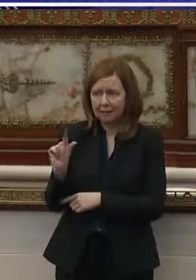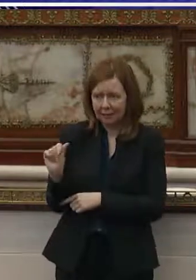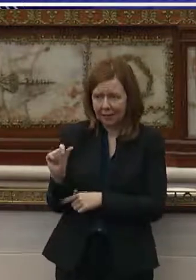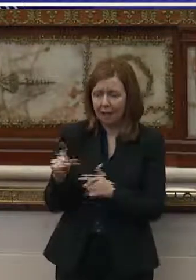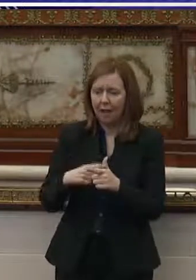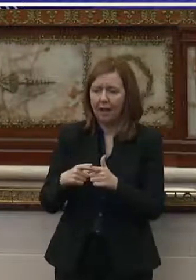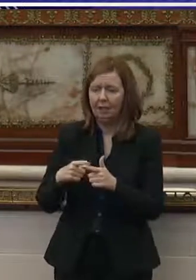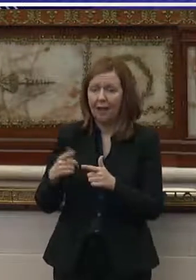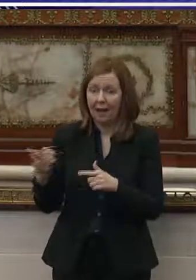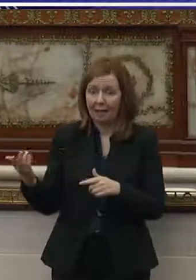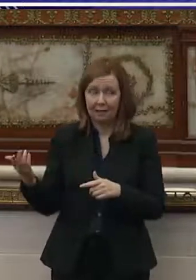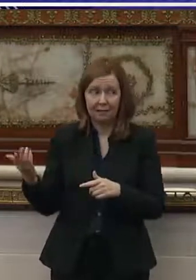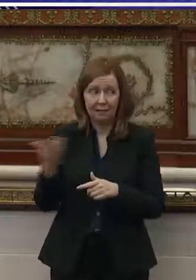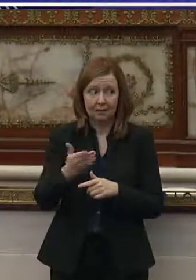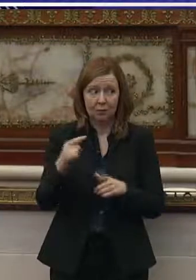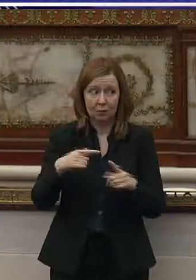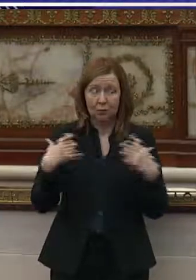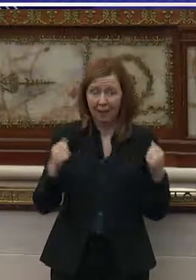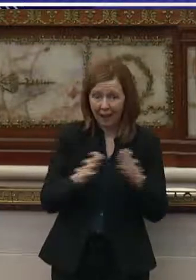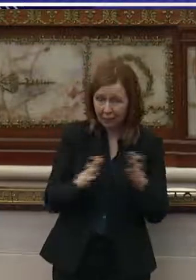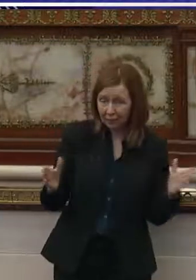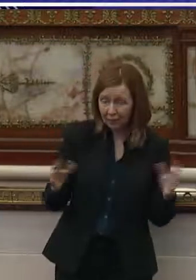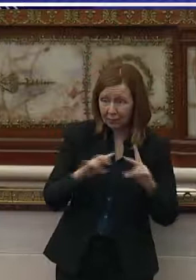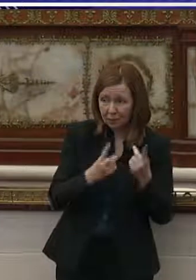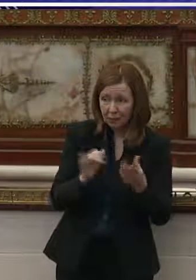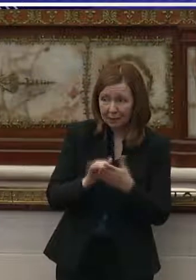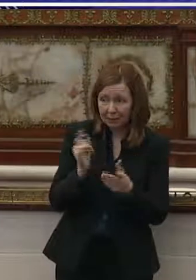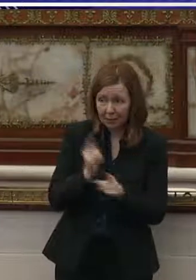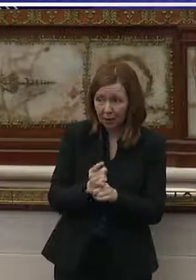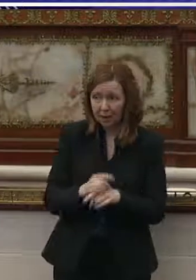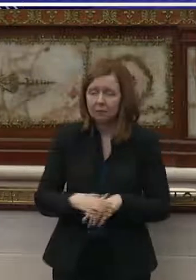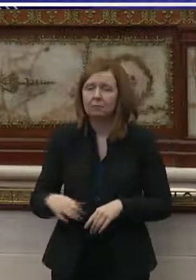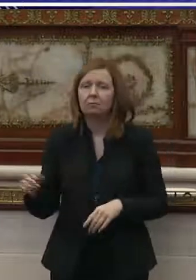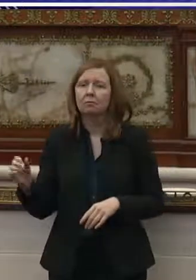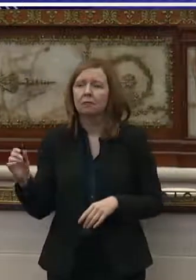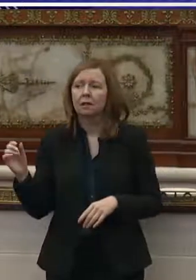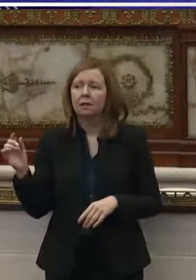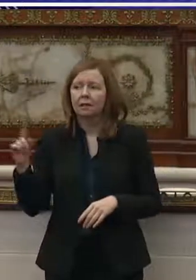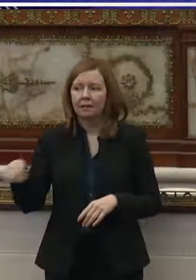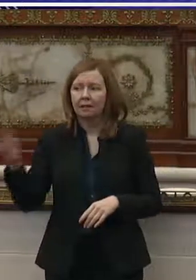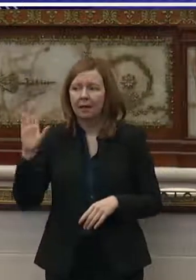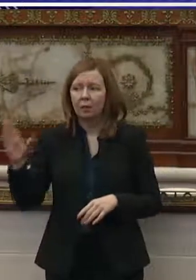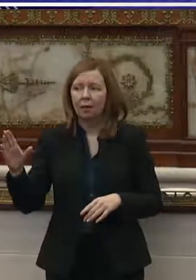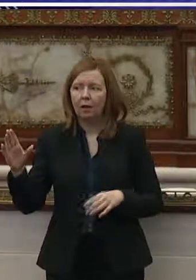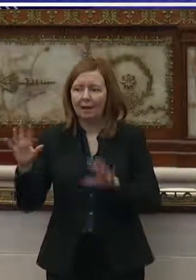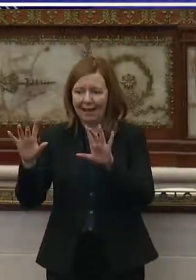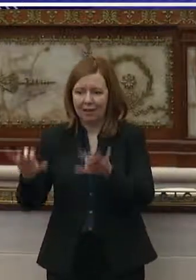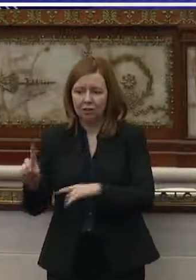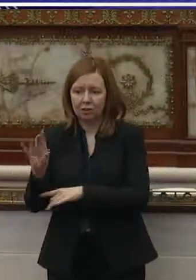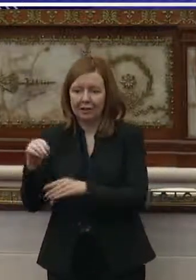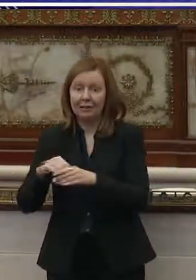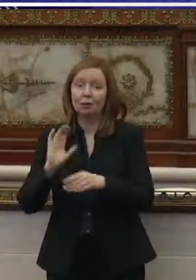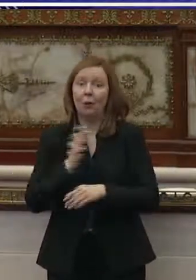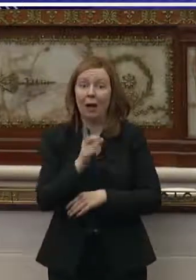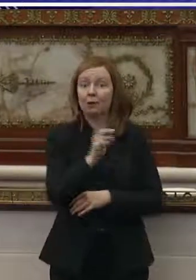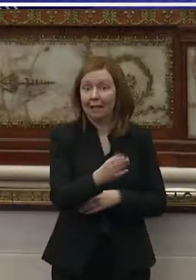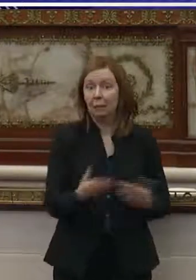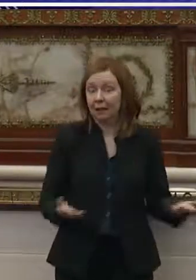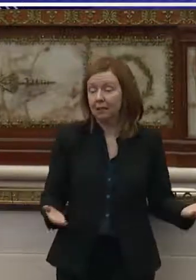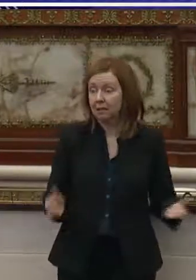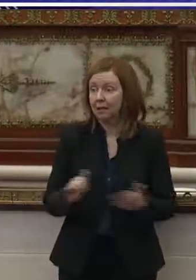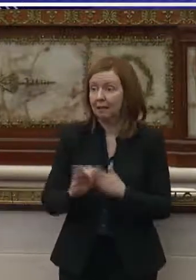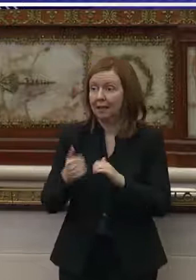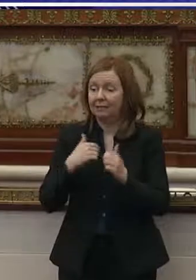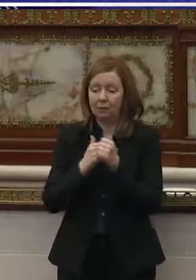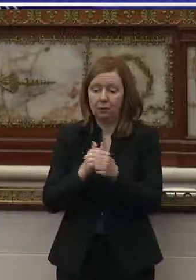able to track the data and then they'll be delivering it to the health department. Is that correct? They will enter data into our database, which is how